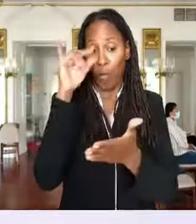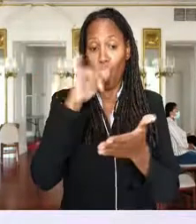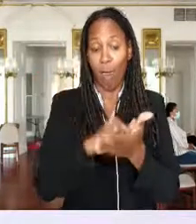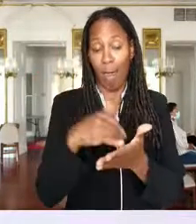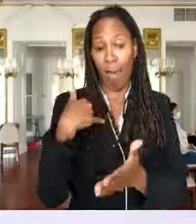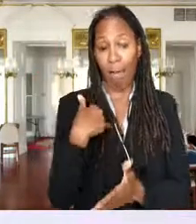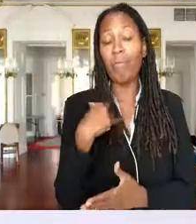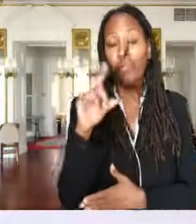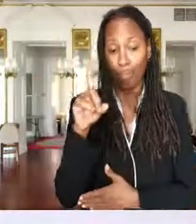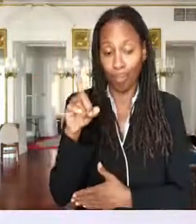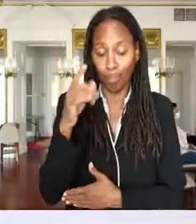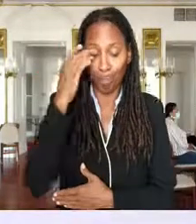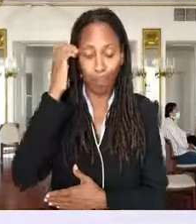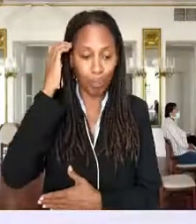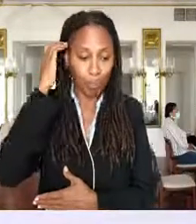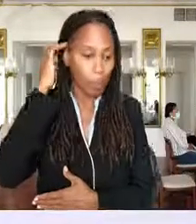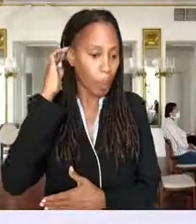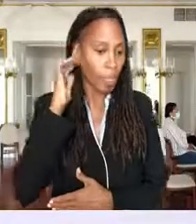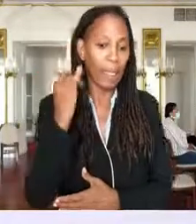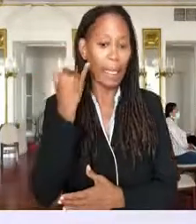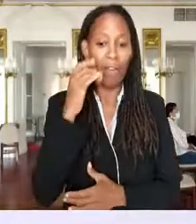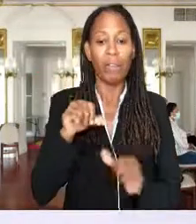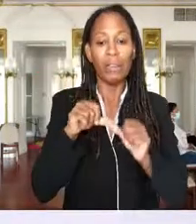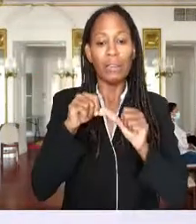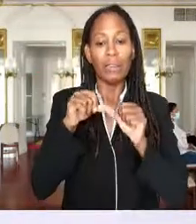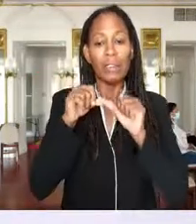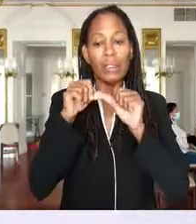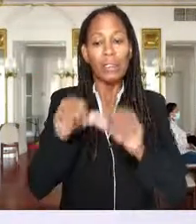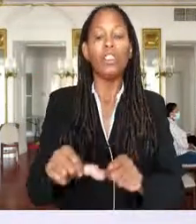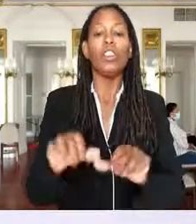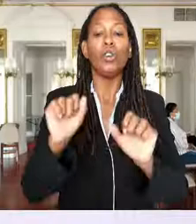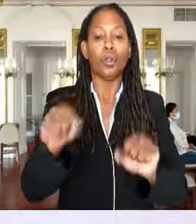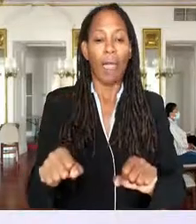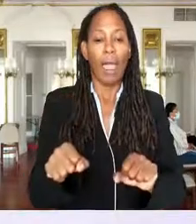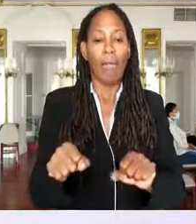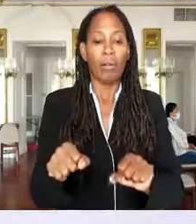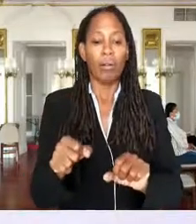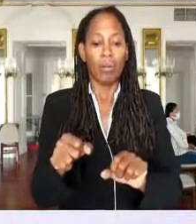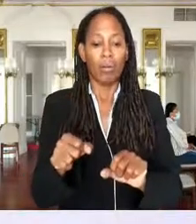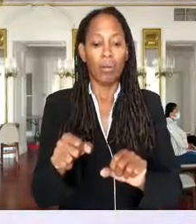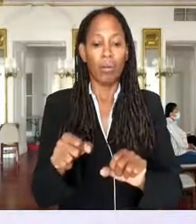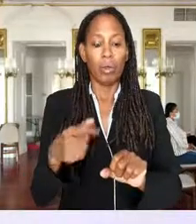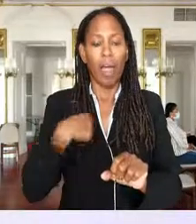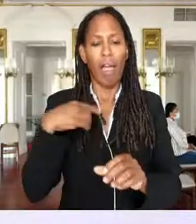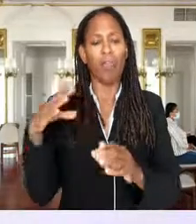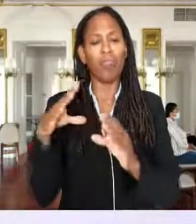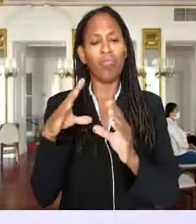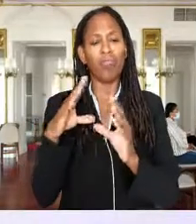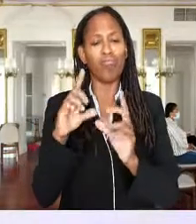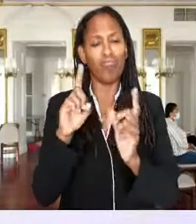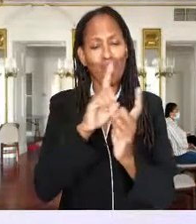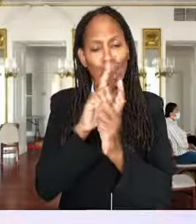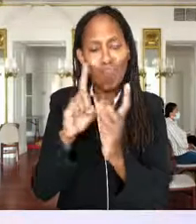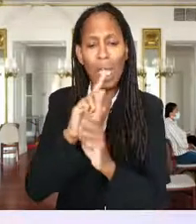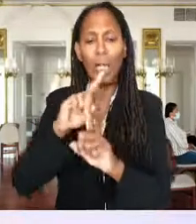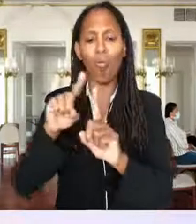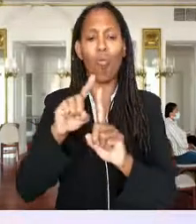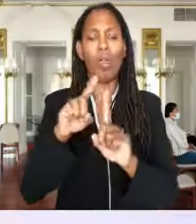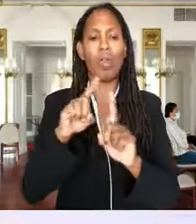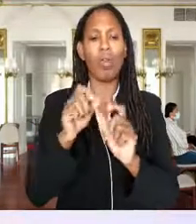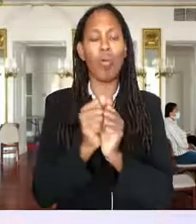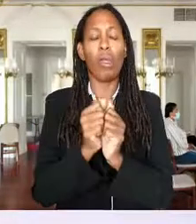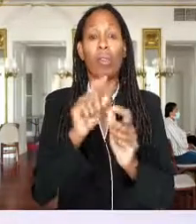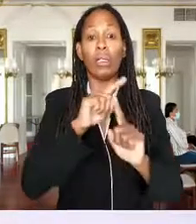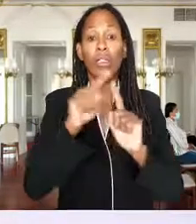our being able to be resilient against what's happening at the refinery, I've met with my commissioners and asked them to fast-track the